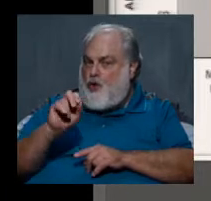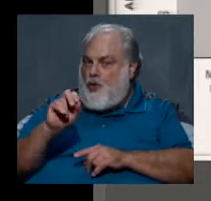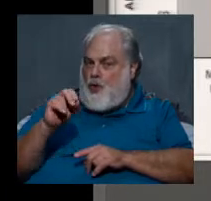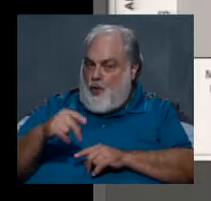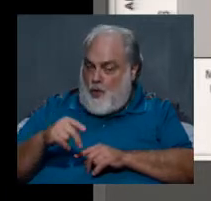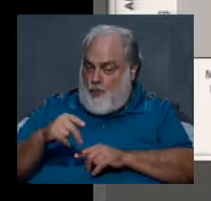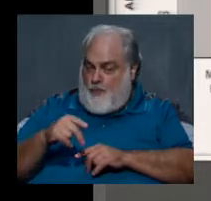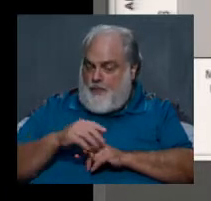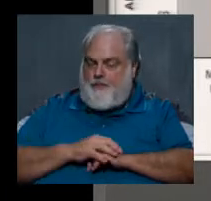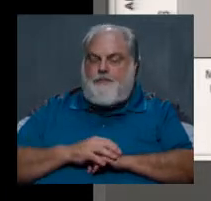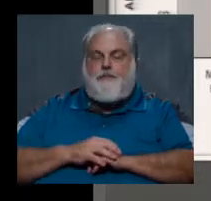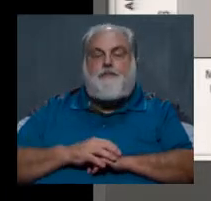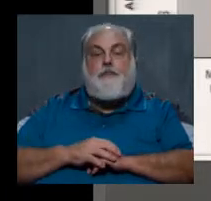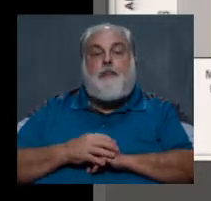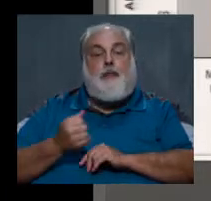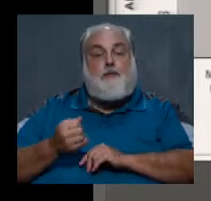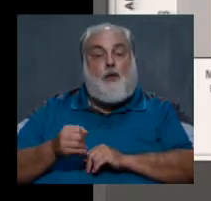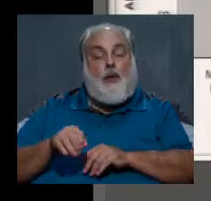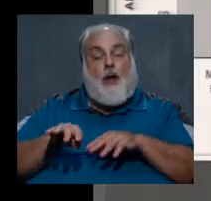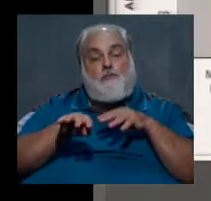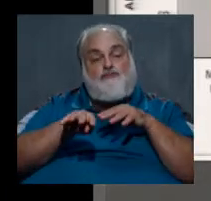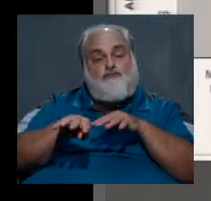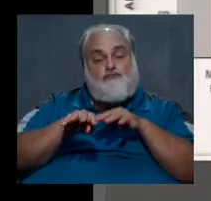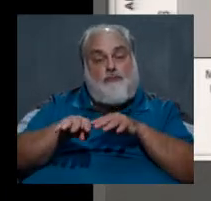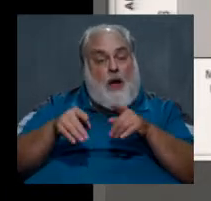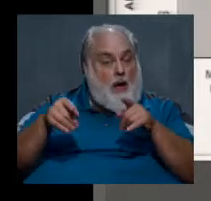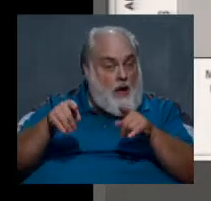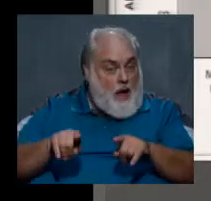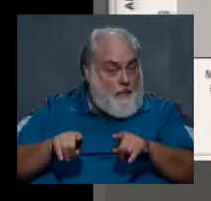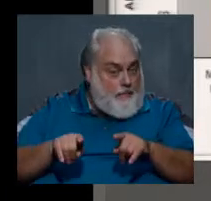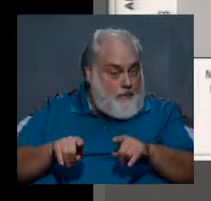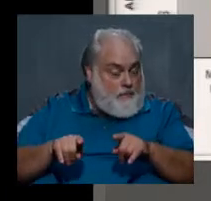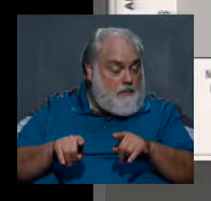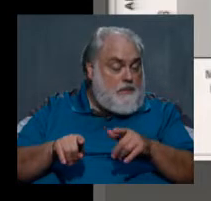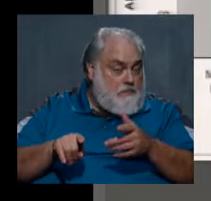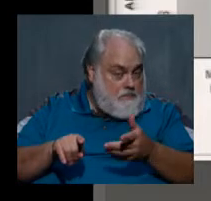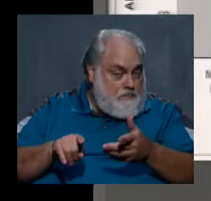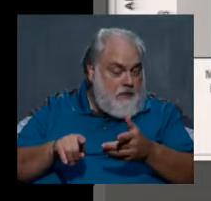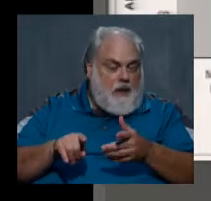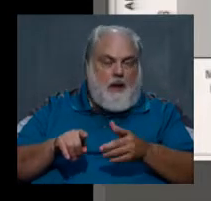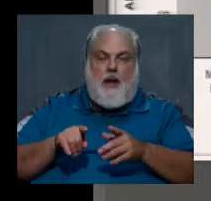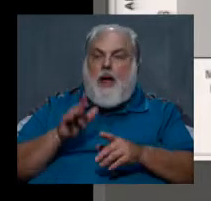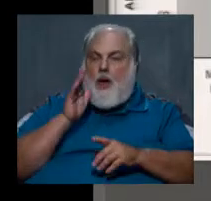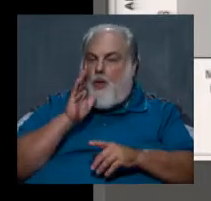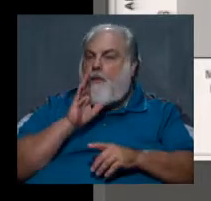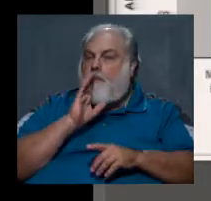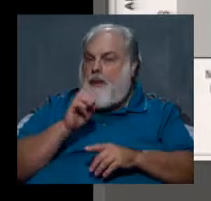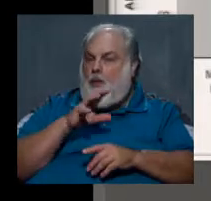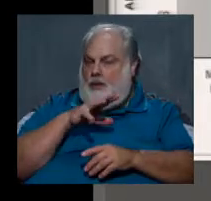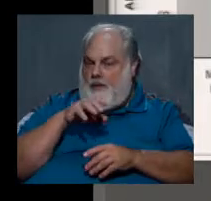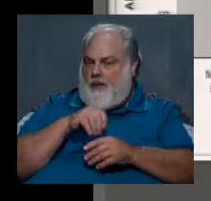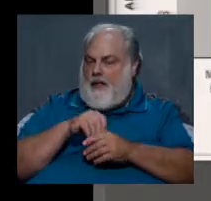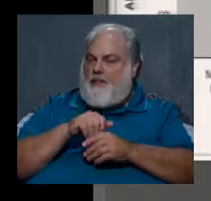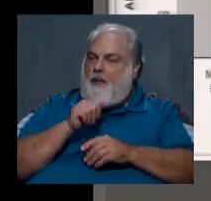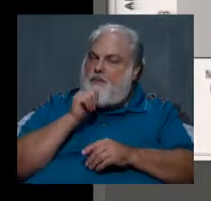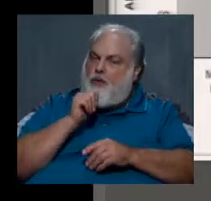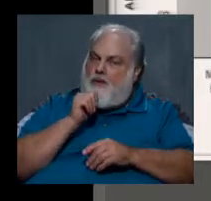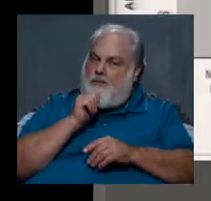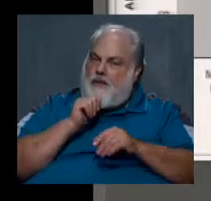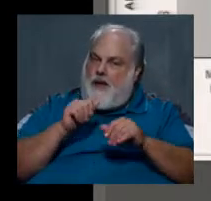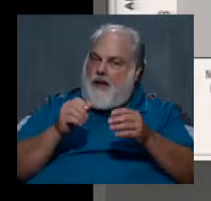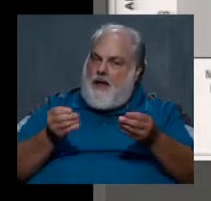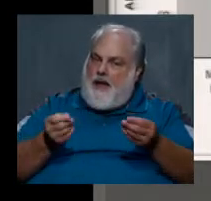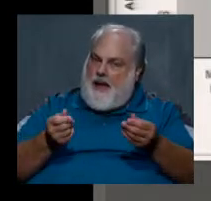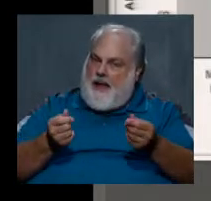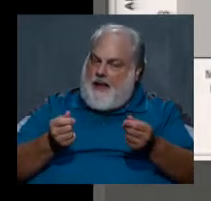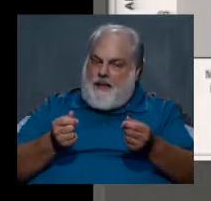any congestion manifests itself, it does so on site. It does